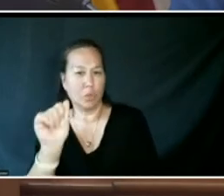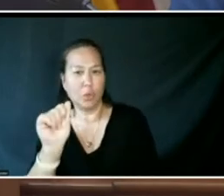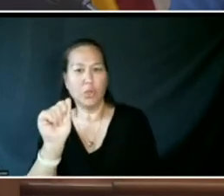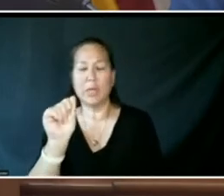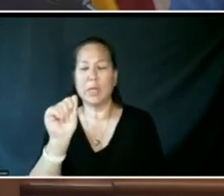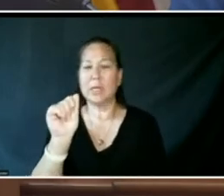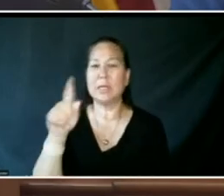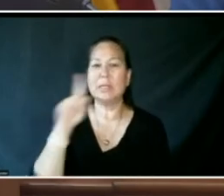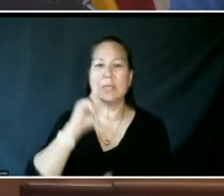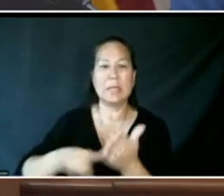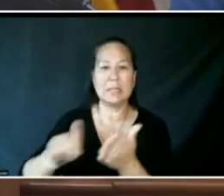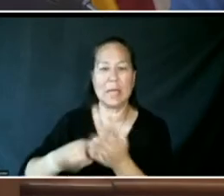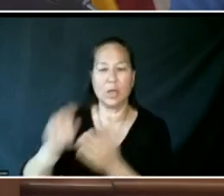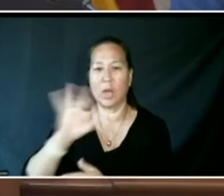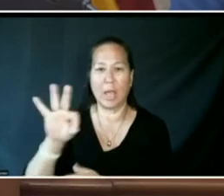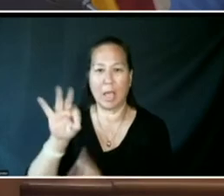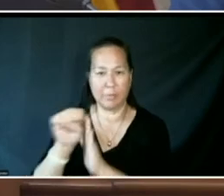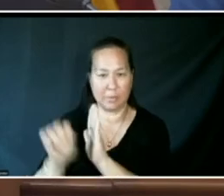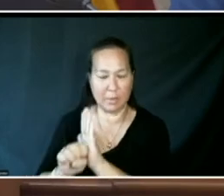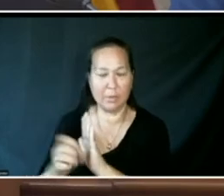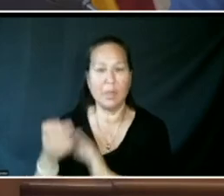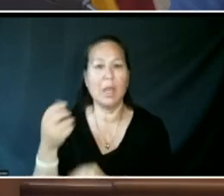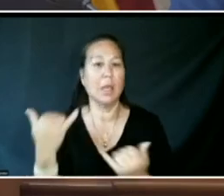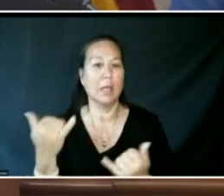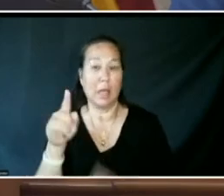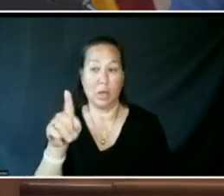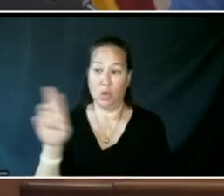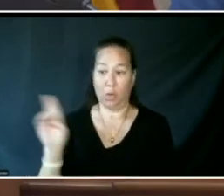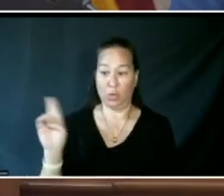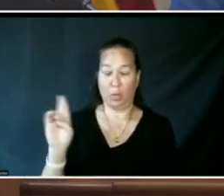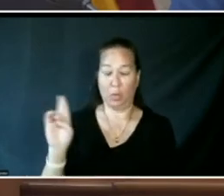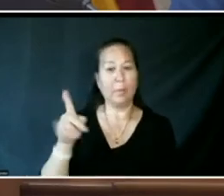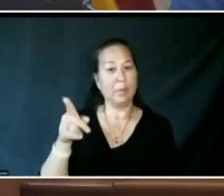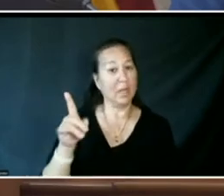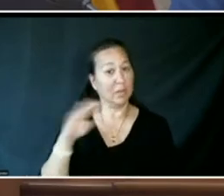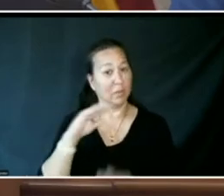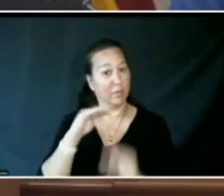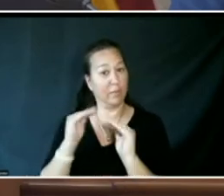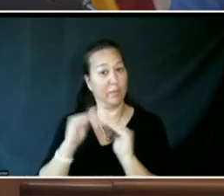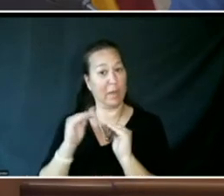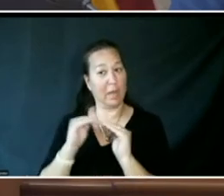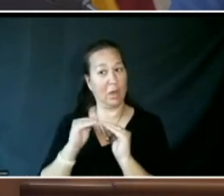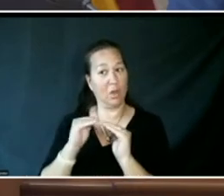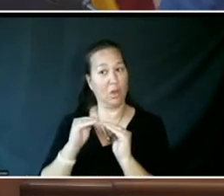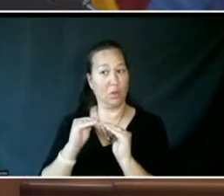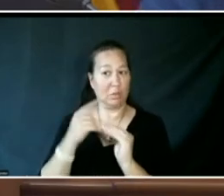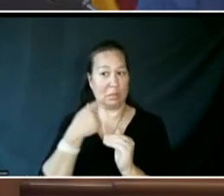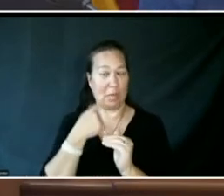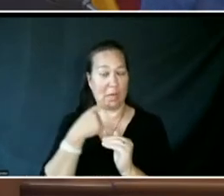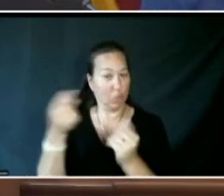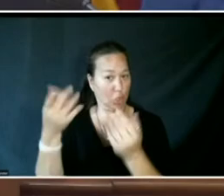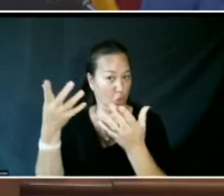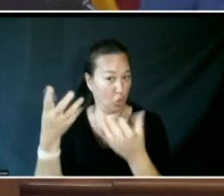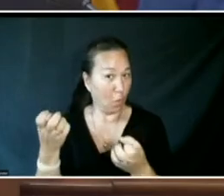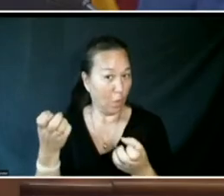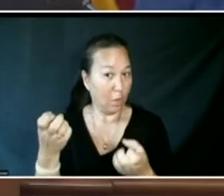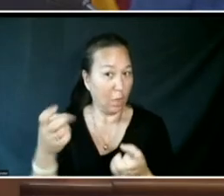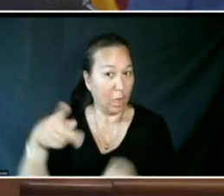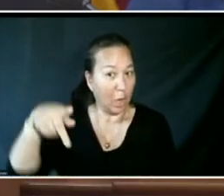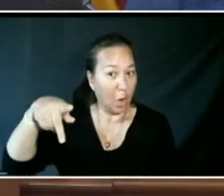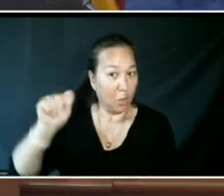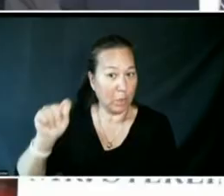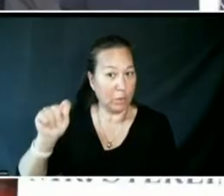self-described conservative Republican, is it fair to say that you wanted President Trump to win the 2020